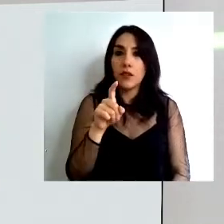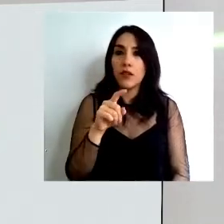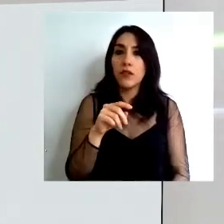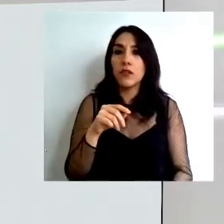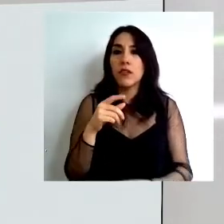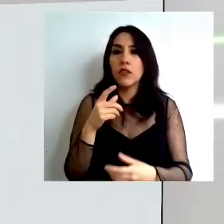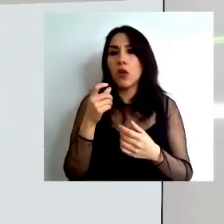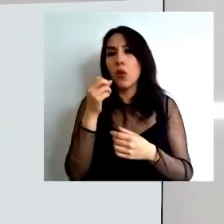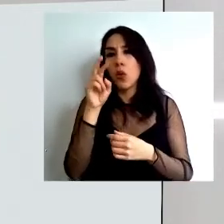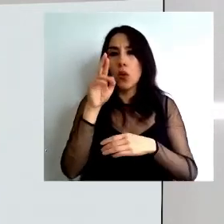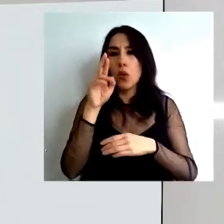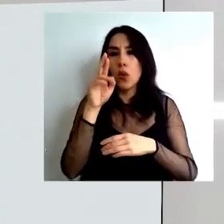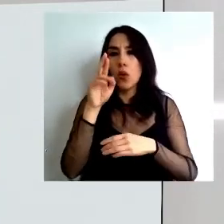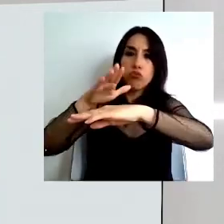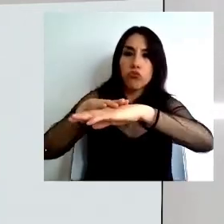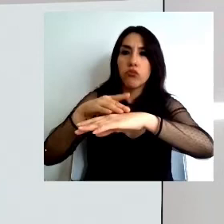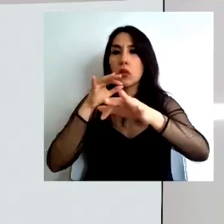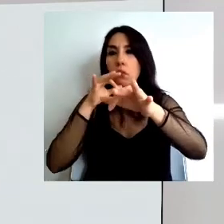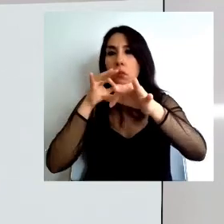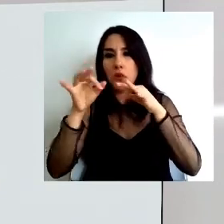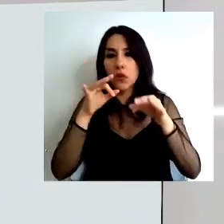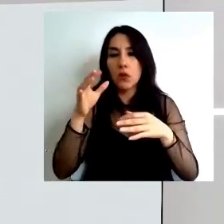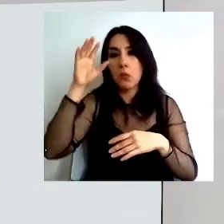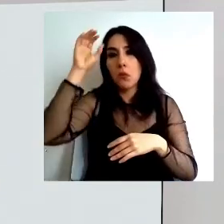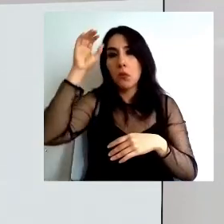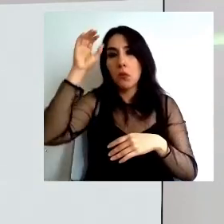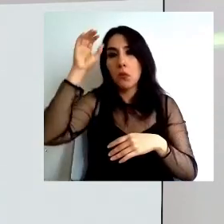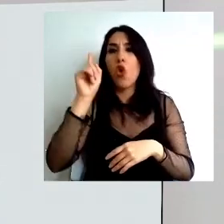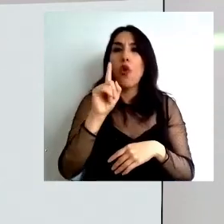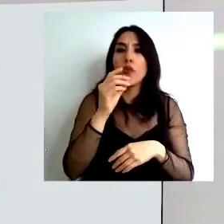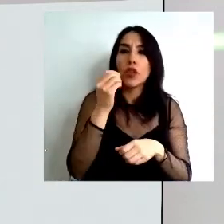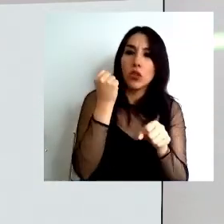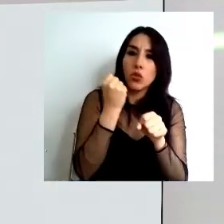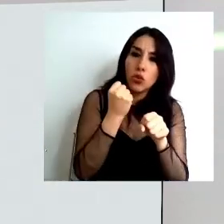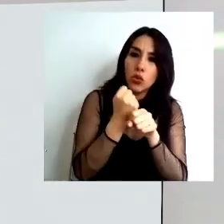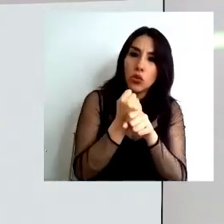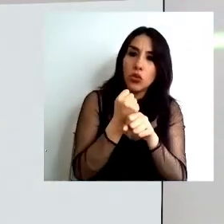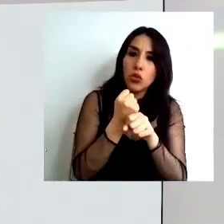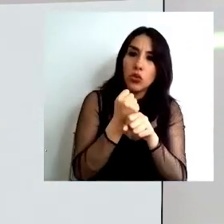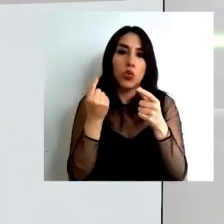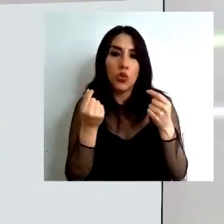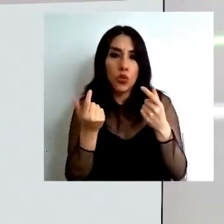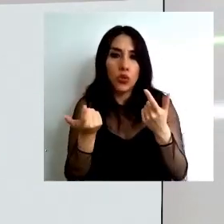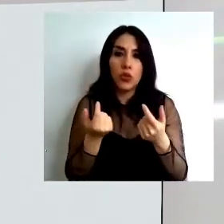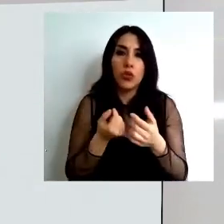is, what Atempo and Capito are, how did it start and what are you doing today?